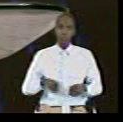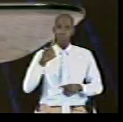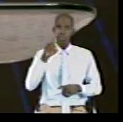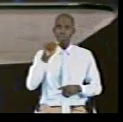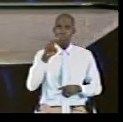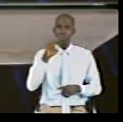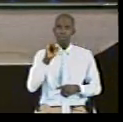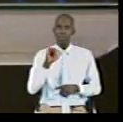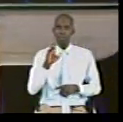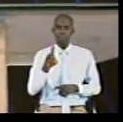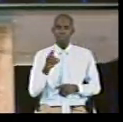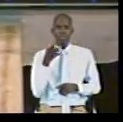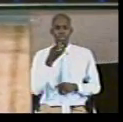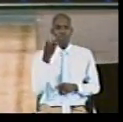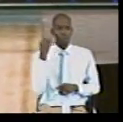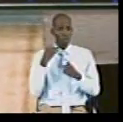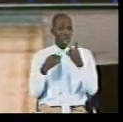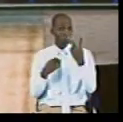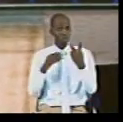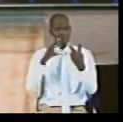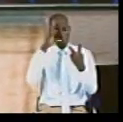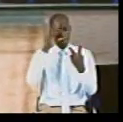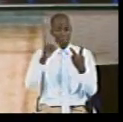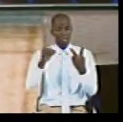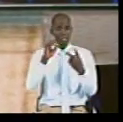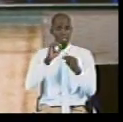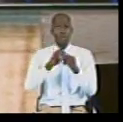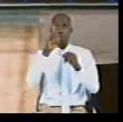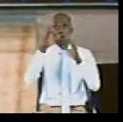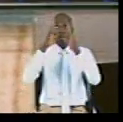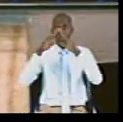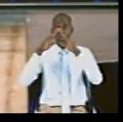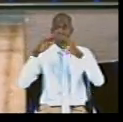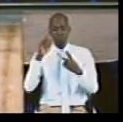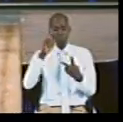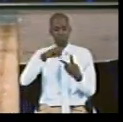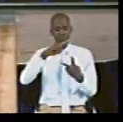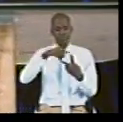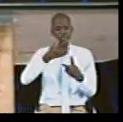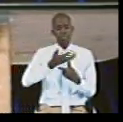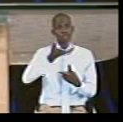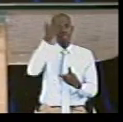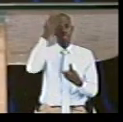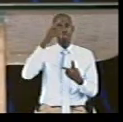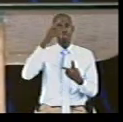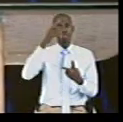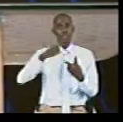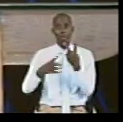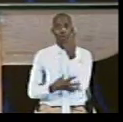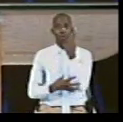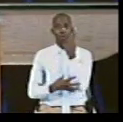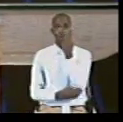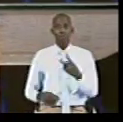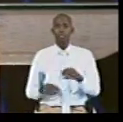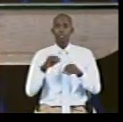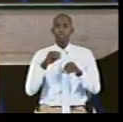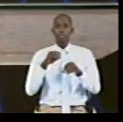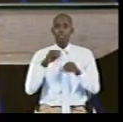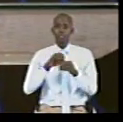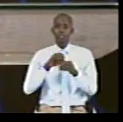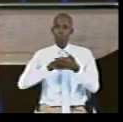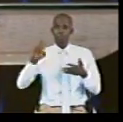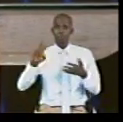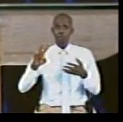one city, the one rich and the other poor. Verse 2. In verse 2, the rich man